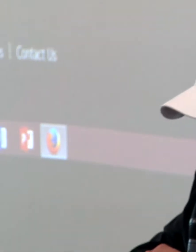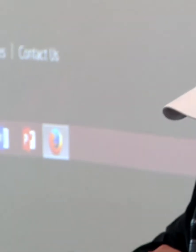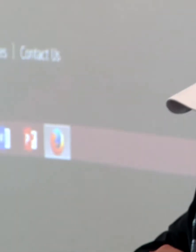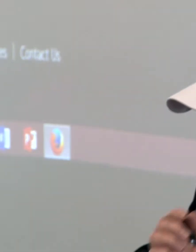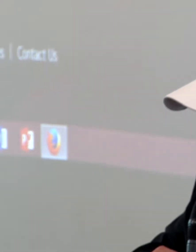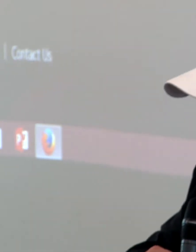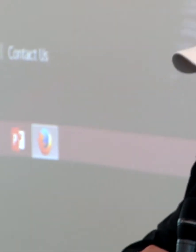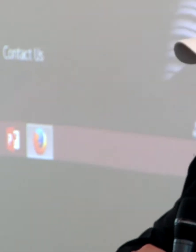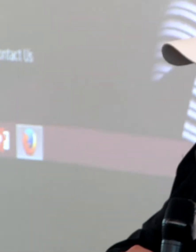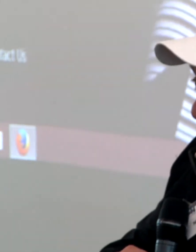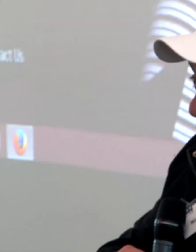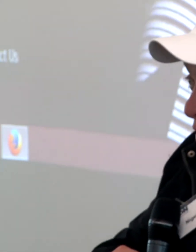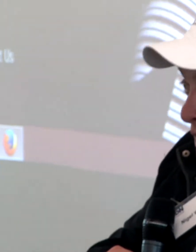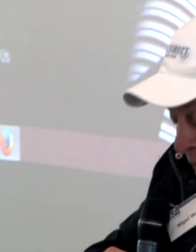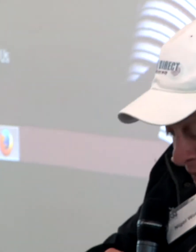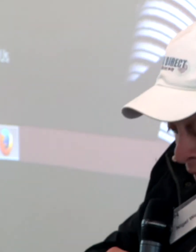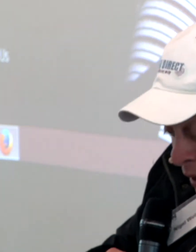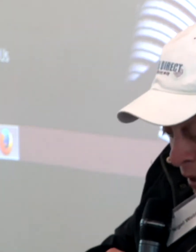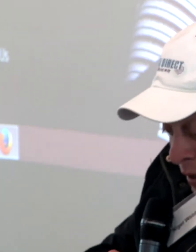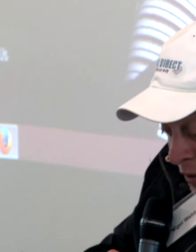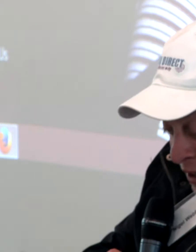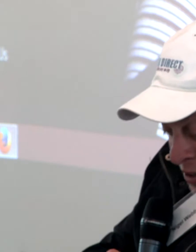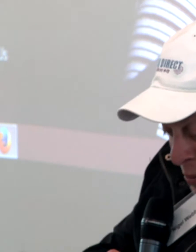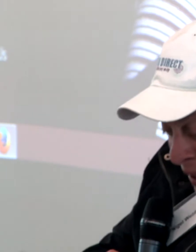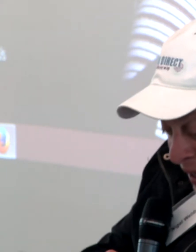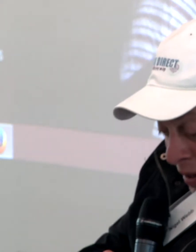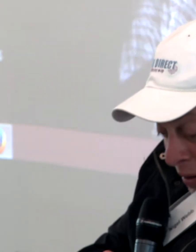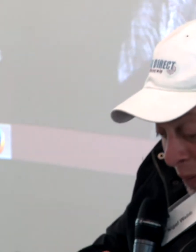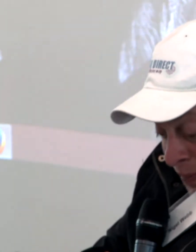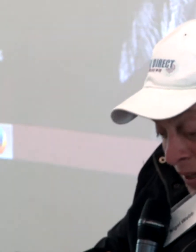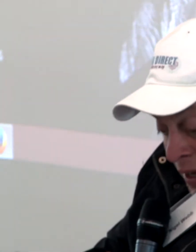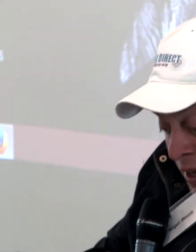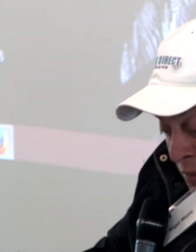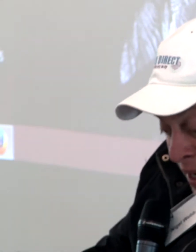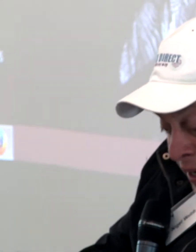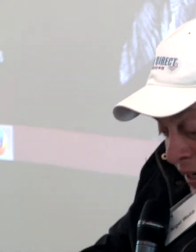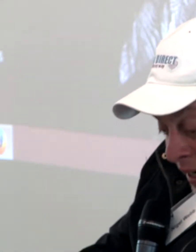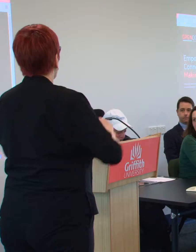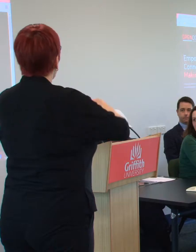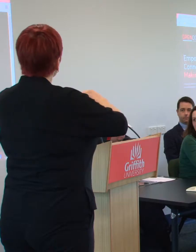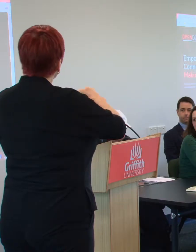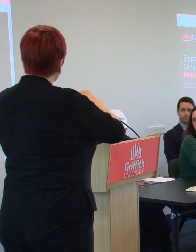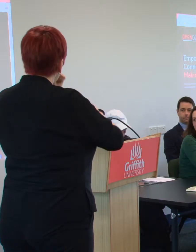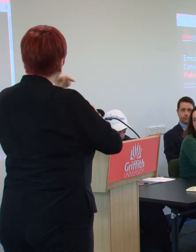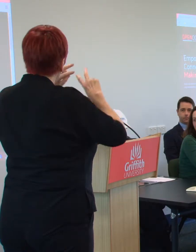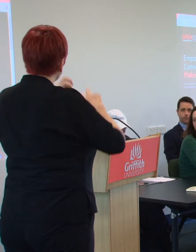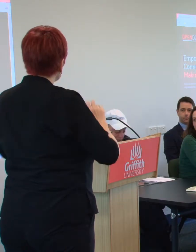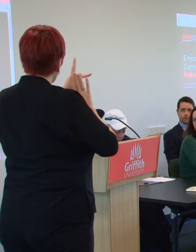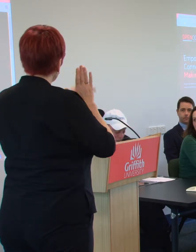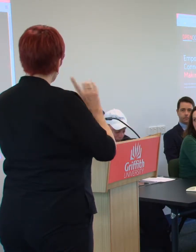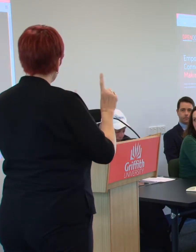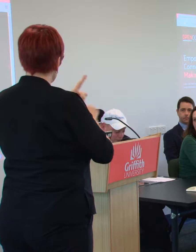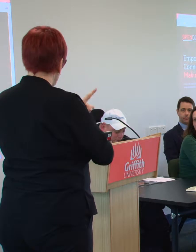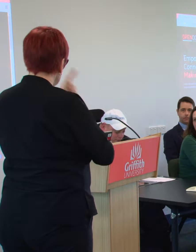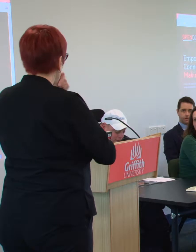I may live with pain, but I'm not suffering, for those who are playing along. Media can investigate policy change